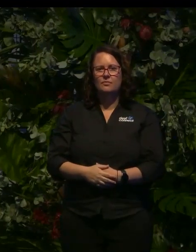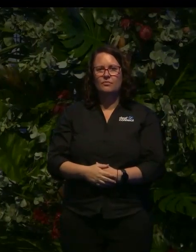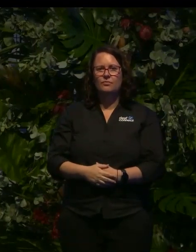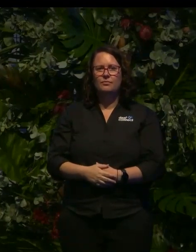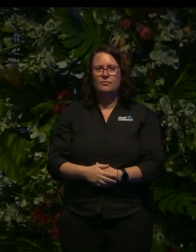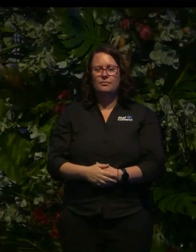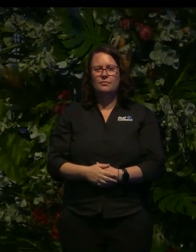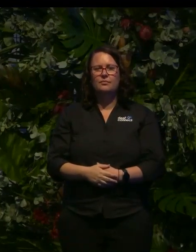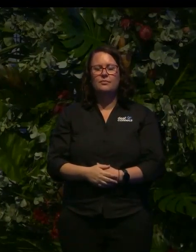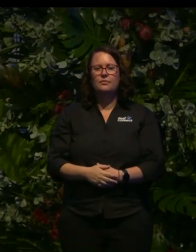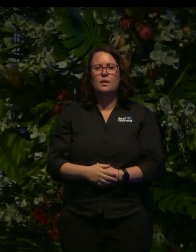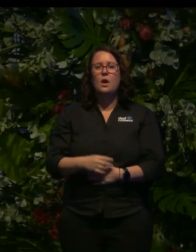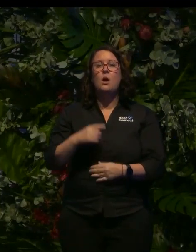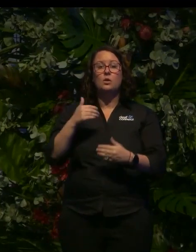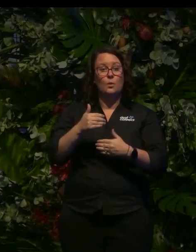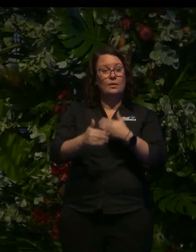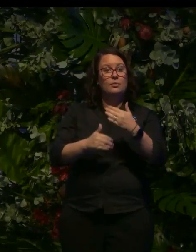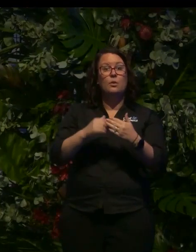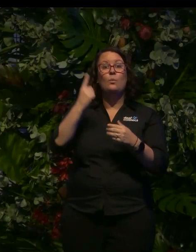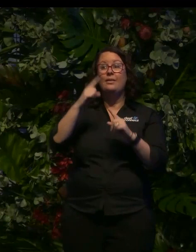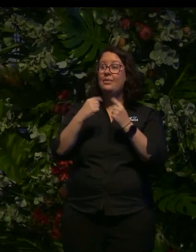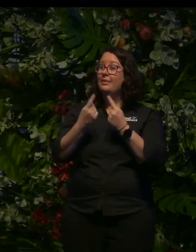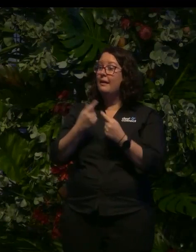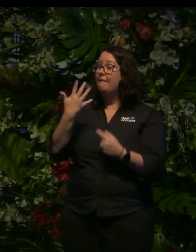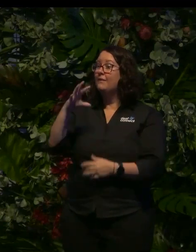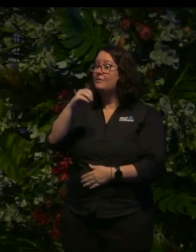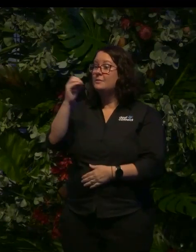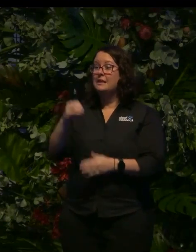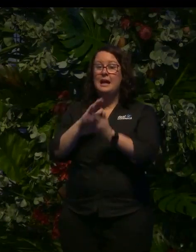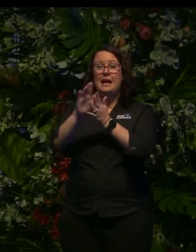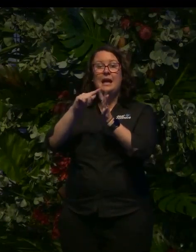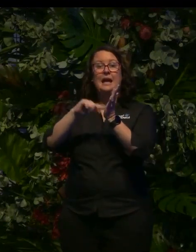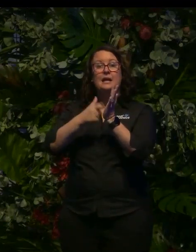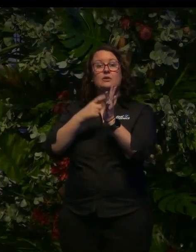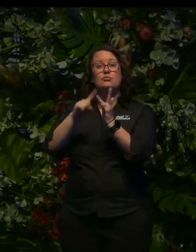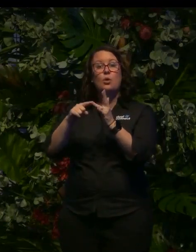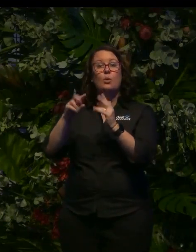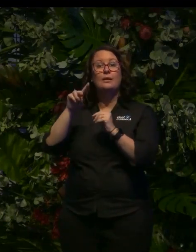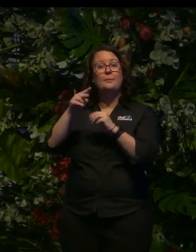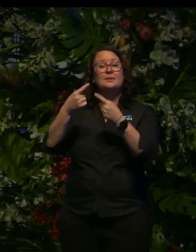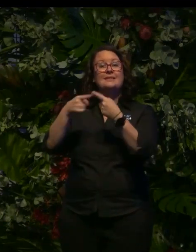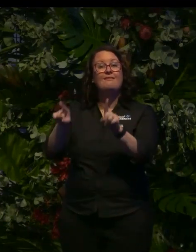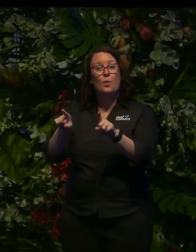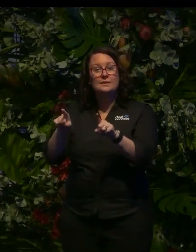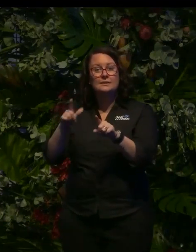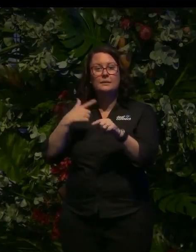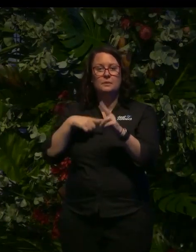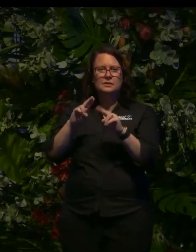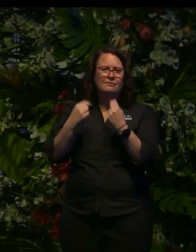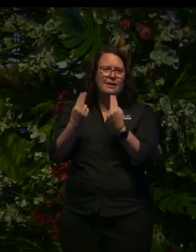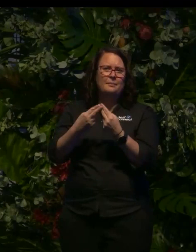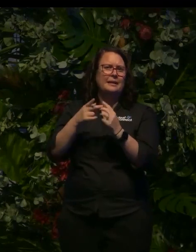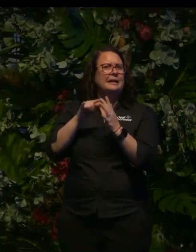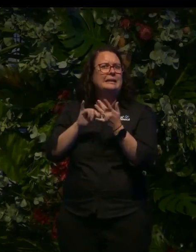going through, and one of the facts is, by the way, 50% of hetero couples do divorce because family is a